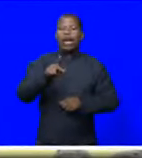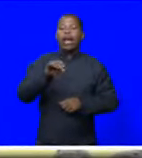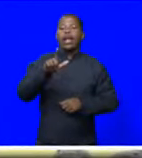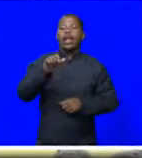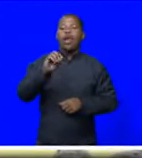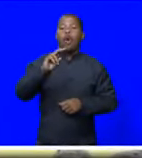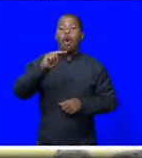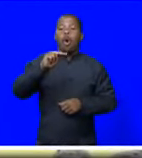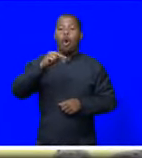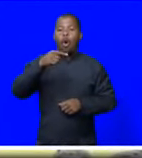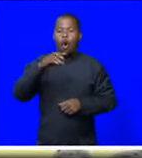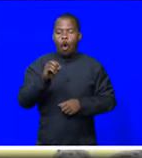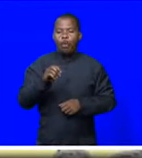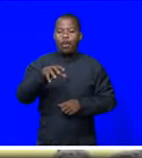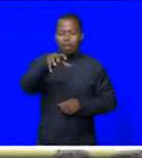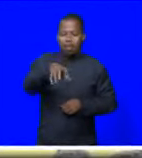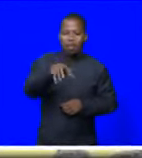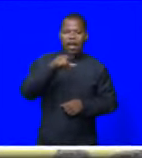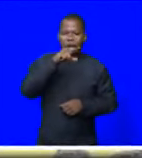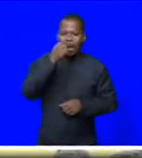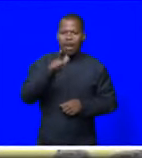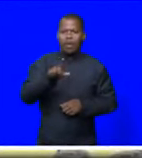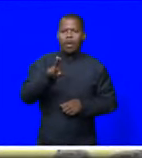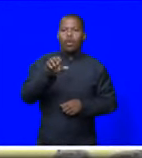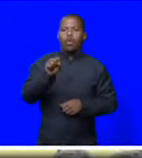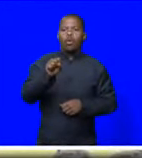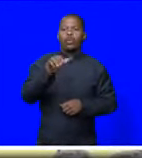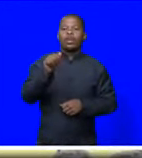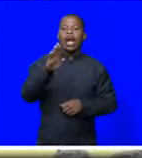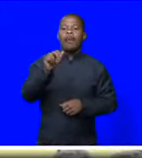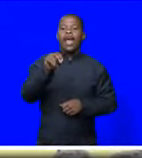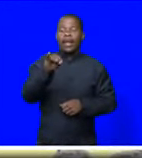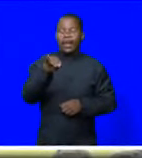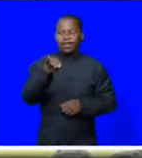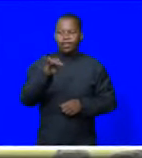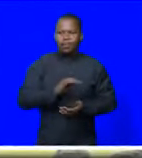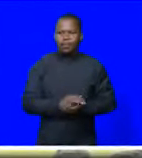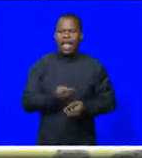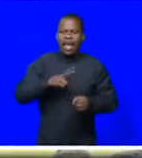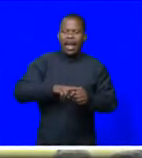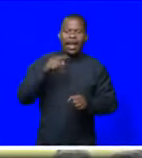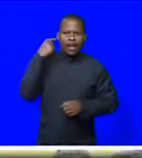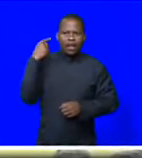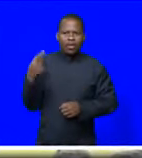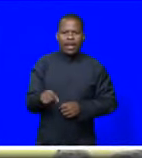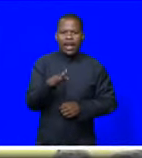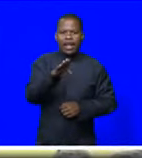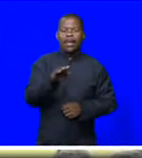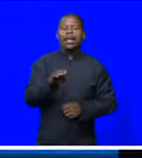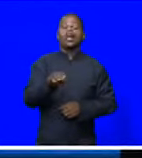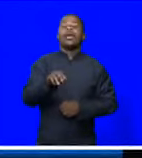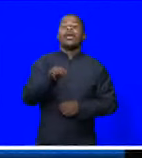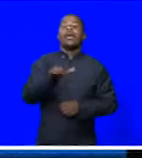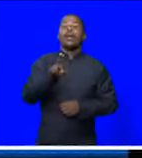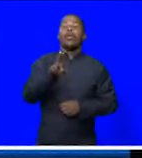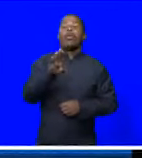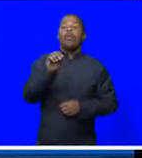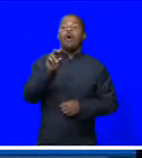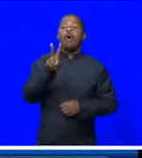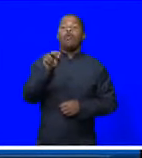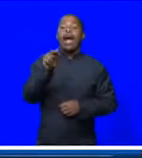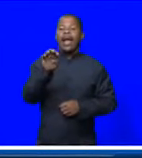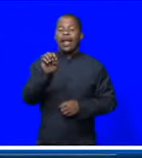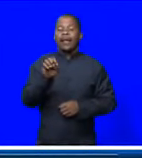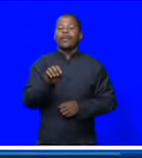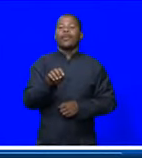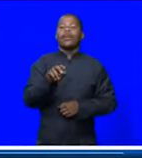also be at Sipofaneni constituency under the following chiefdoms: Mpumakutse, Kevin, Lubovane. In all the